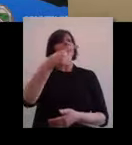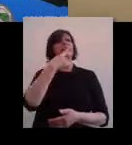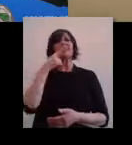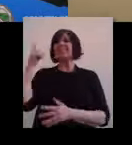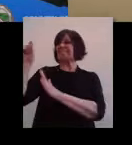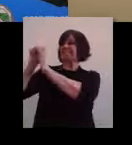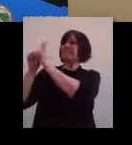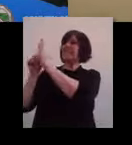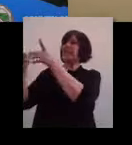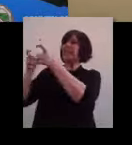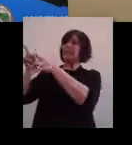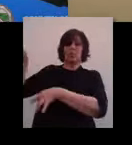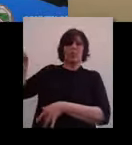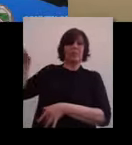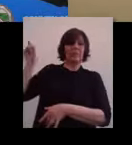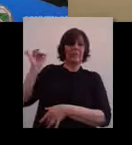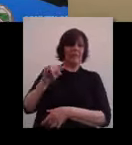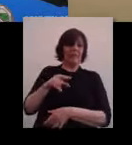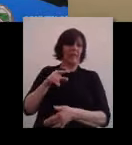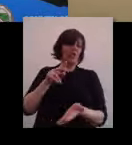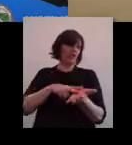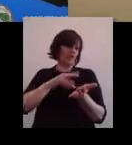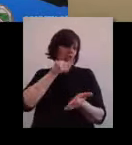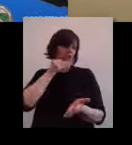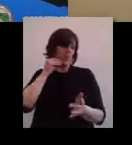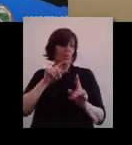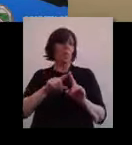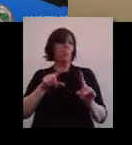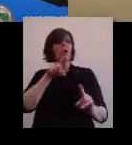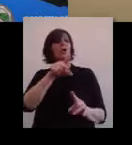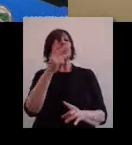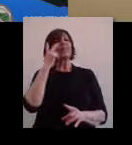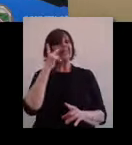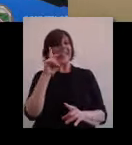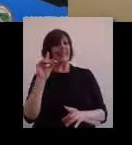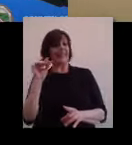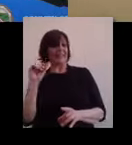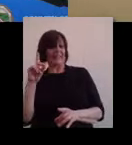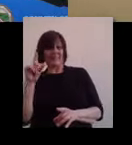regulated industry, but you do see the data. Do you think there was a